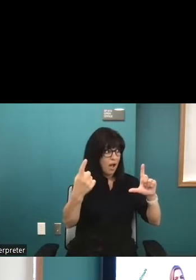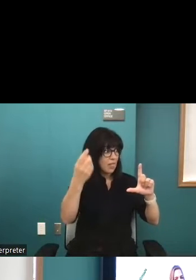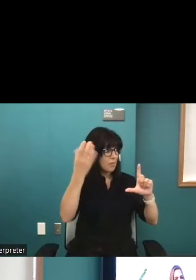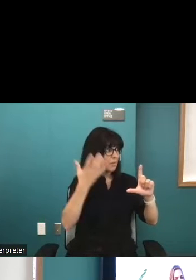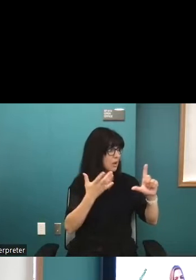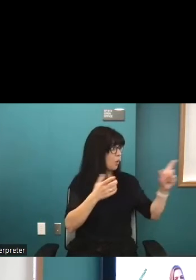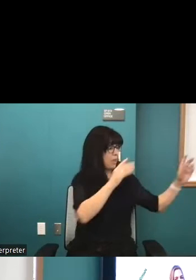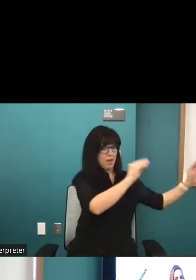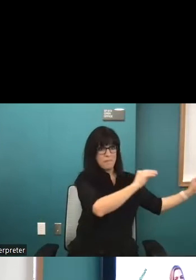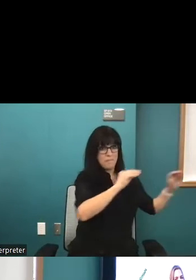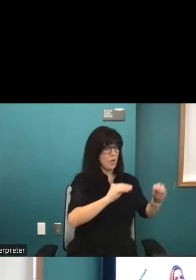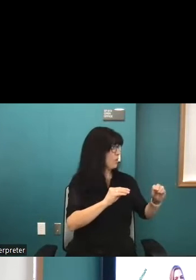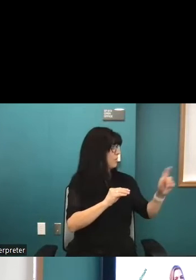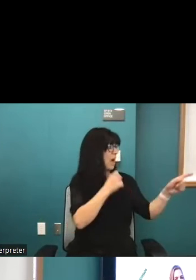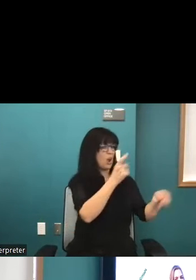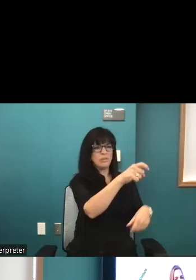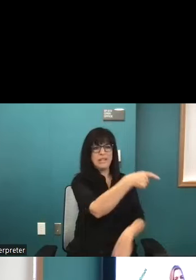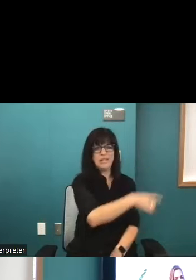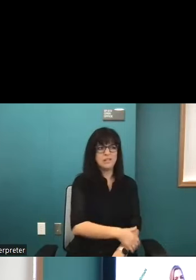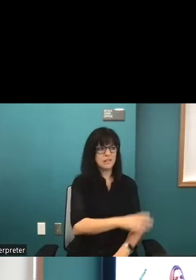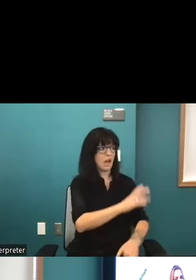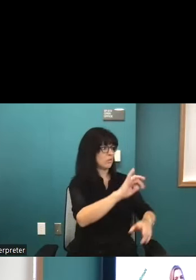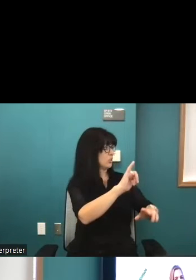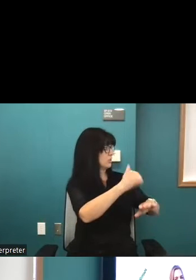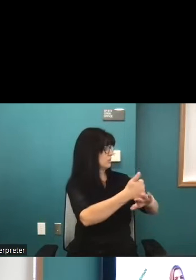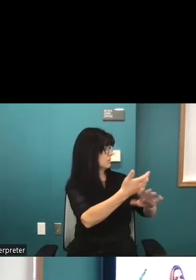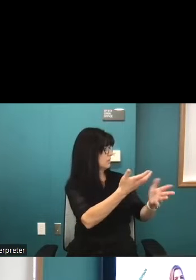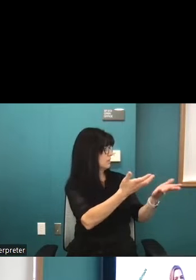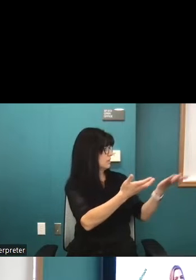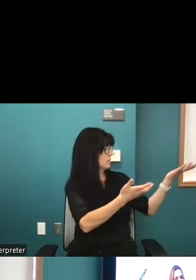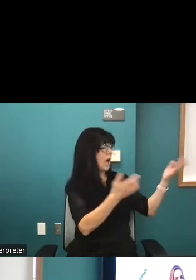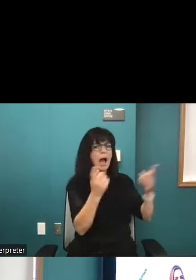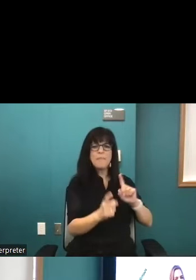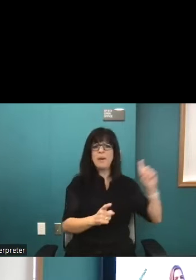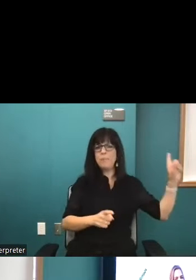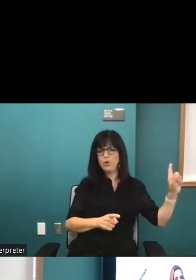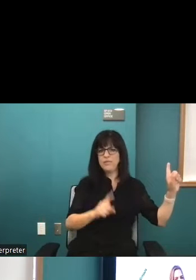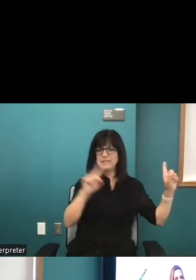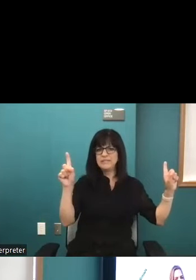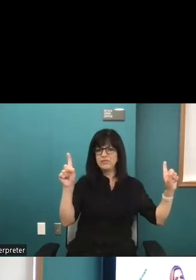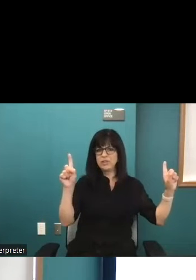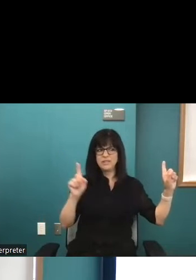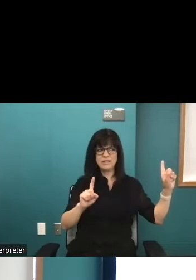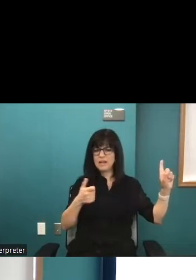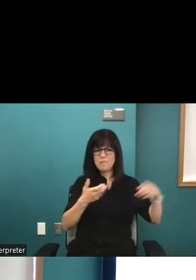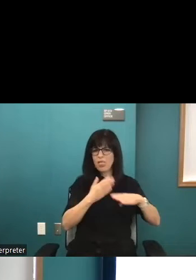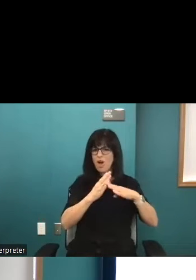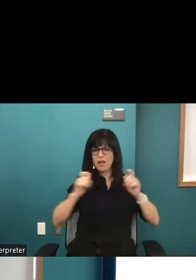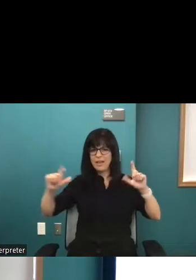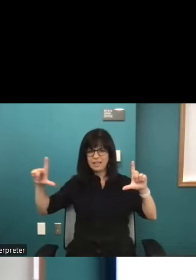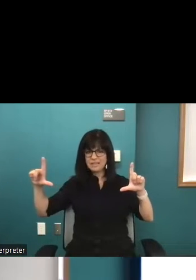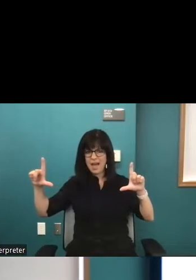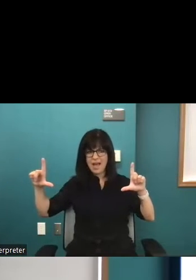I can move that thing to the side too. I don't even really need this. I was just setting this on it when I talk about it. I'm going to move over here because I feel like I'm blocking the